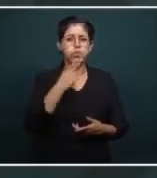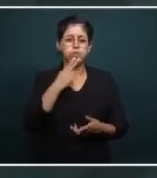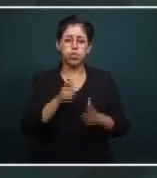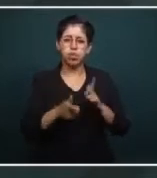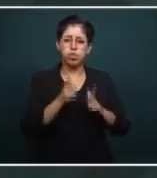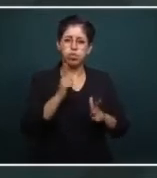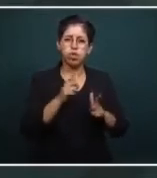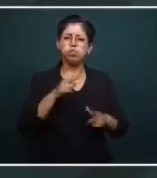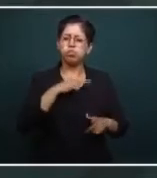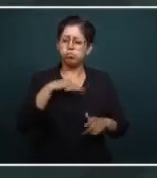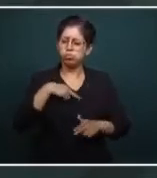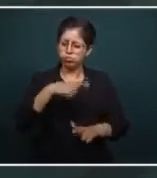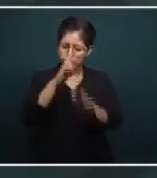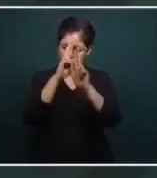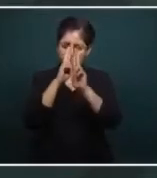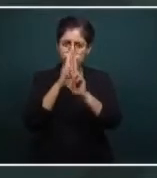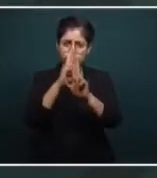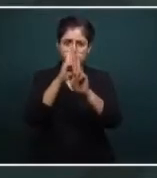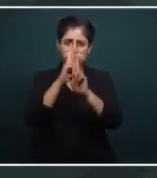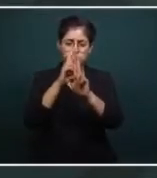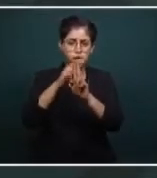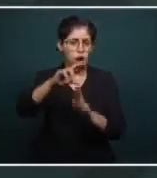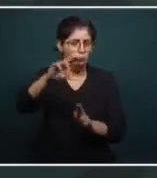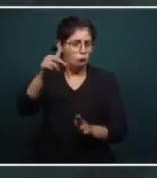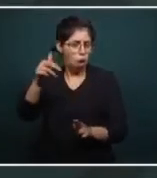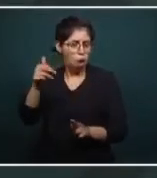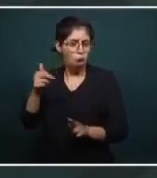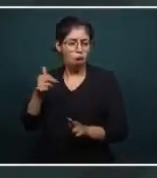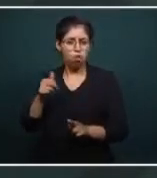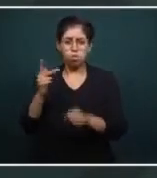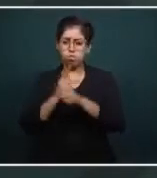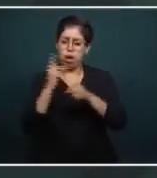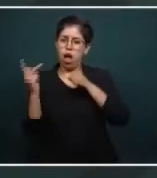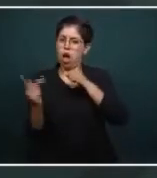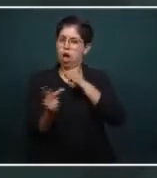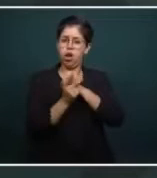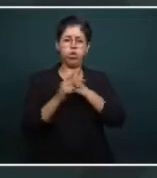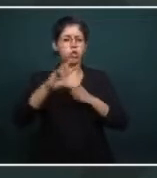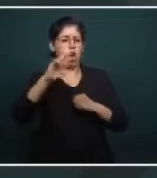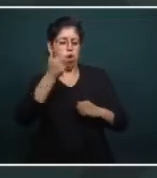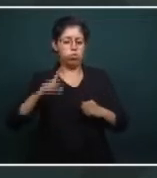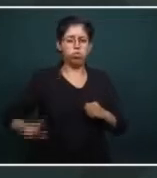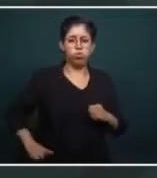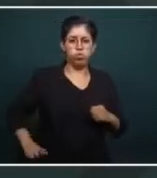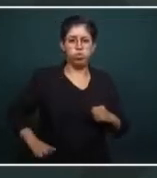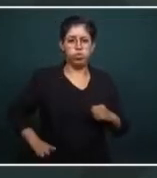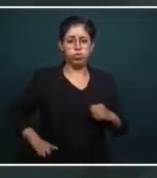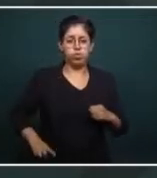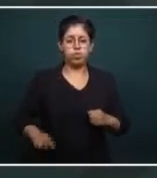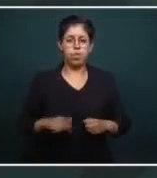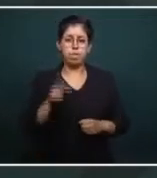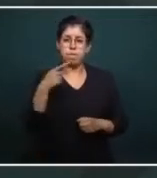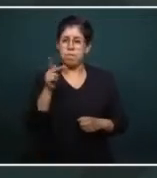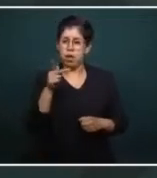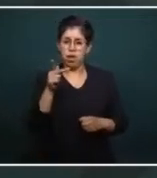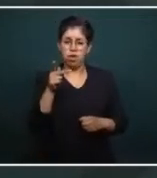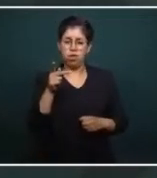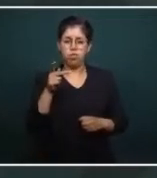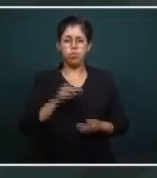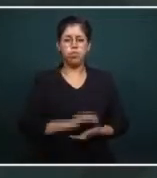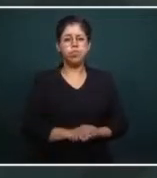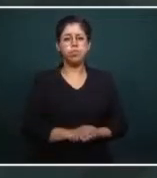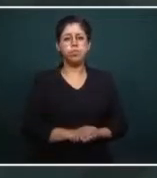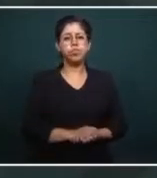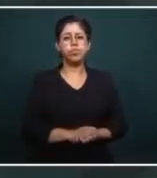muy of Defense. respetuosos And we are de lo que very decían respectful otros gobiernos, from what other governments used to pero say. pensamos But